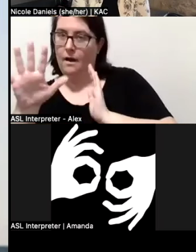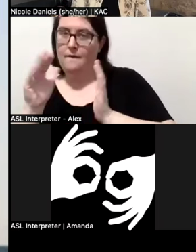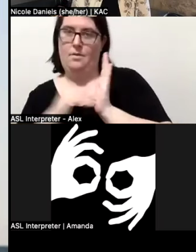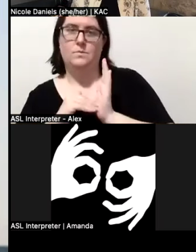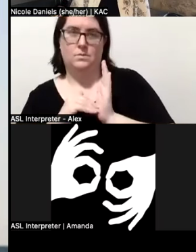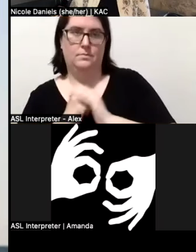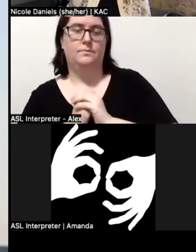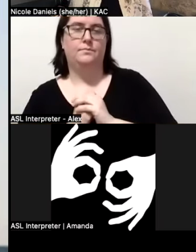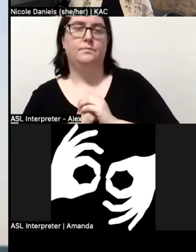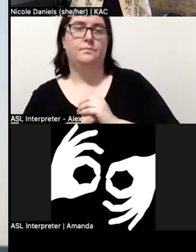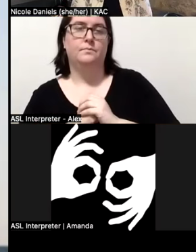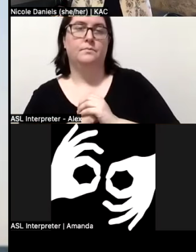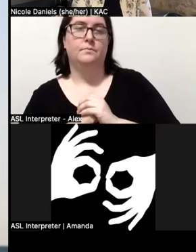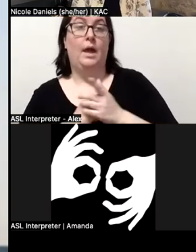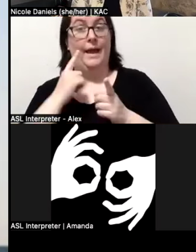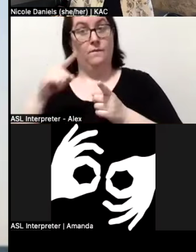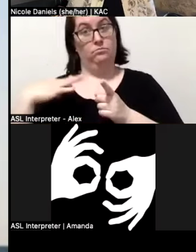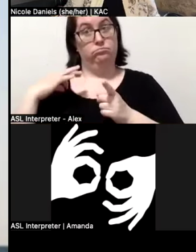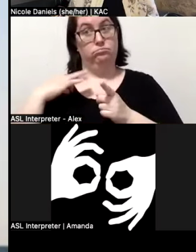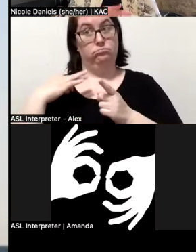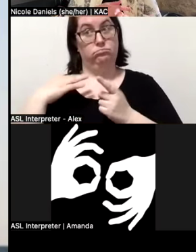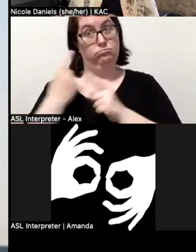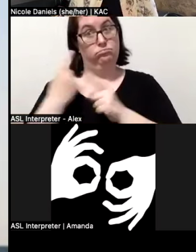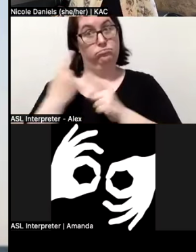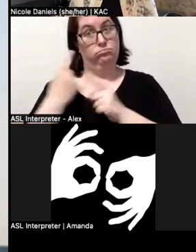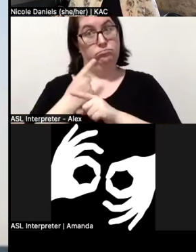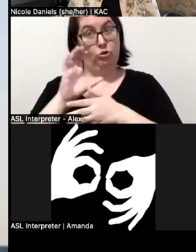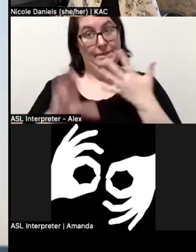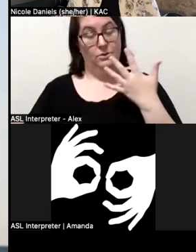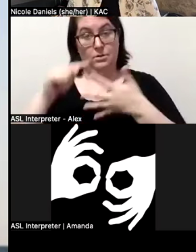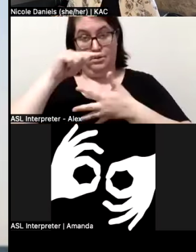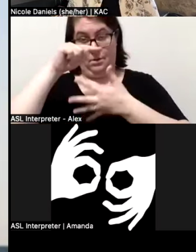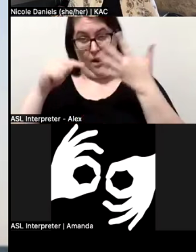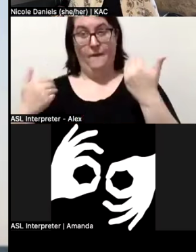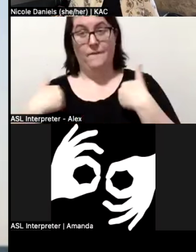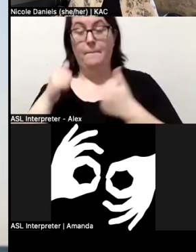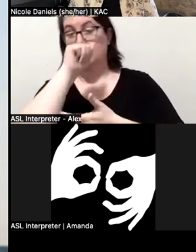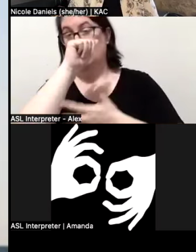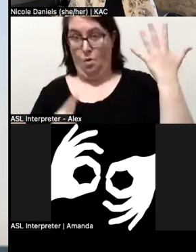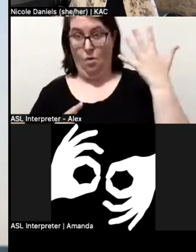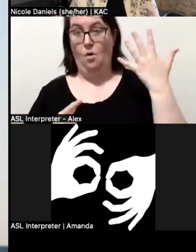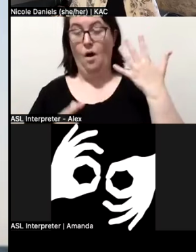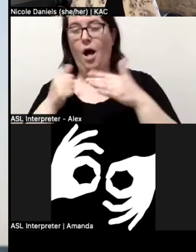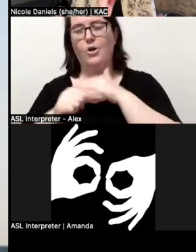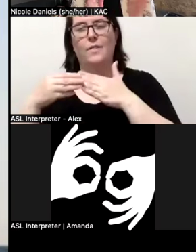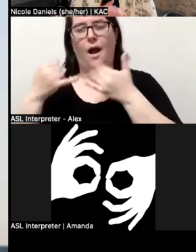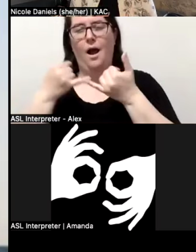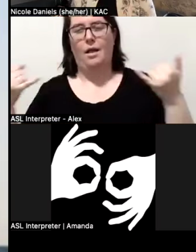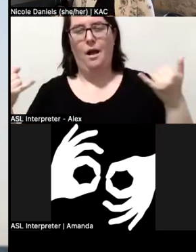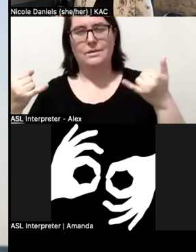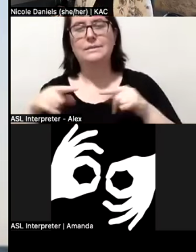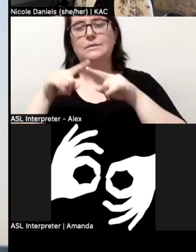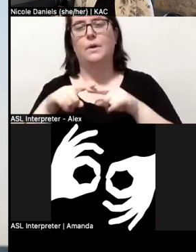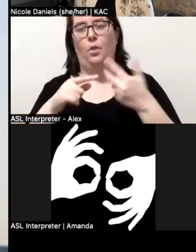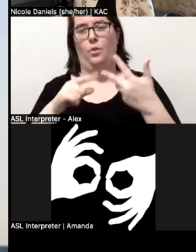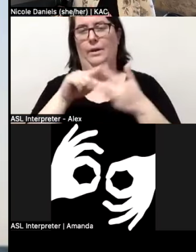To be eligible for a CKAF operating grant, you have to meet all of the eligibility criteria outlined in the guidelines, and they're organized into